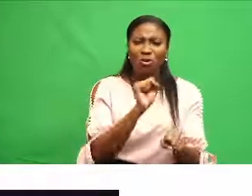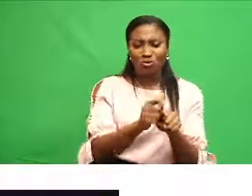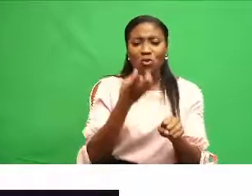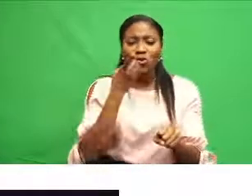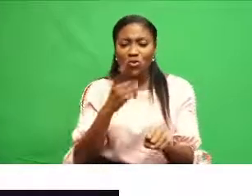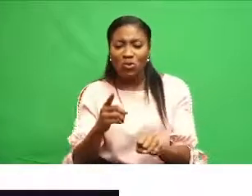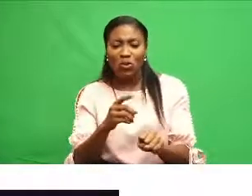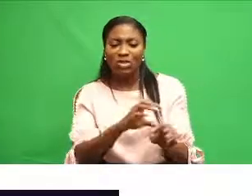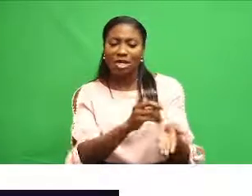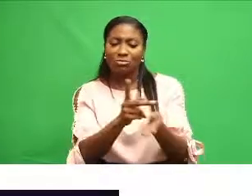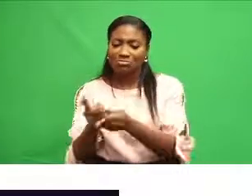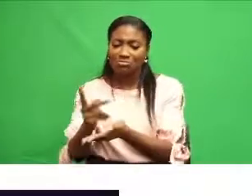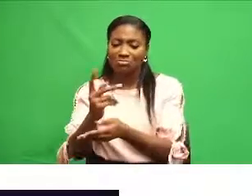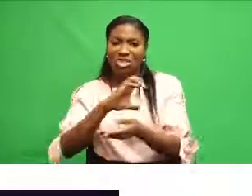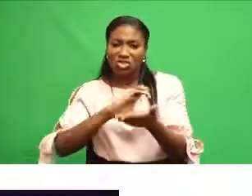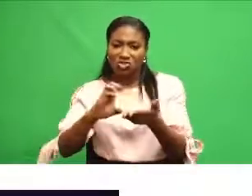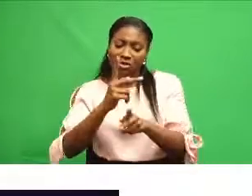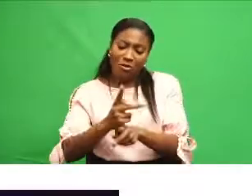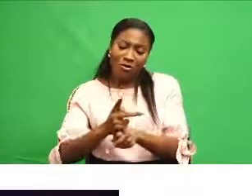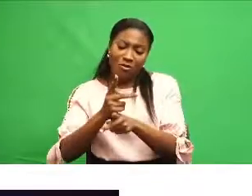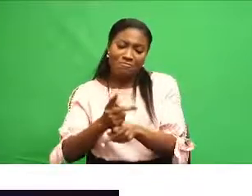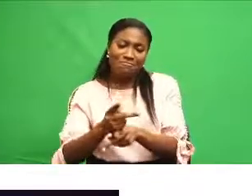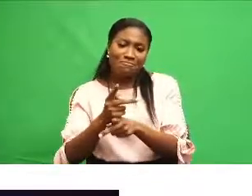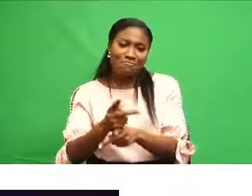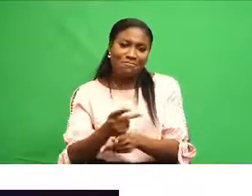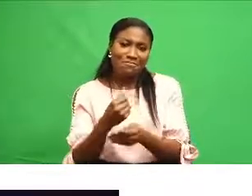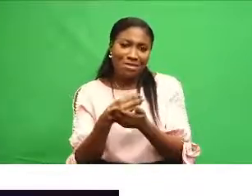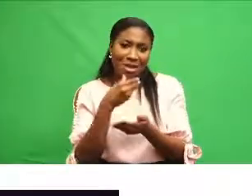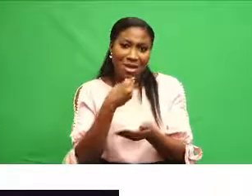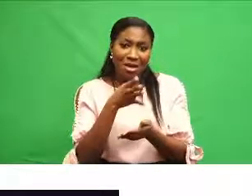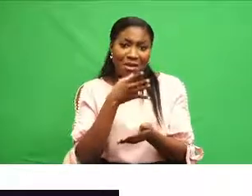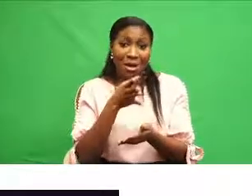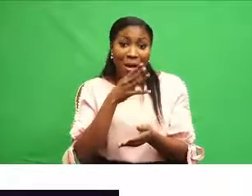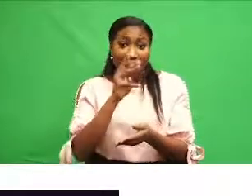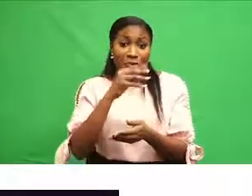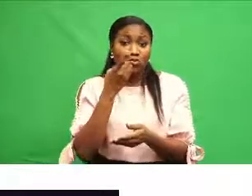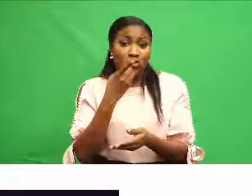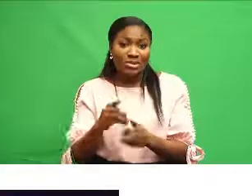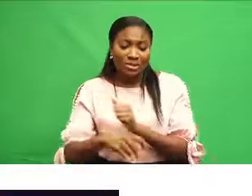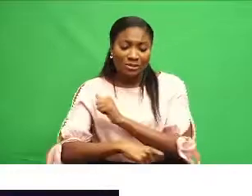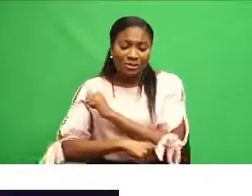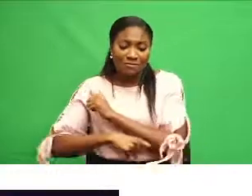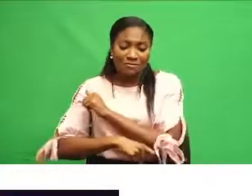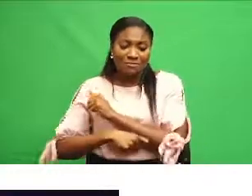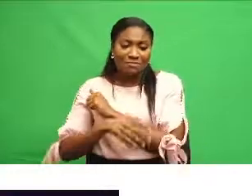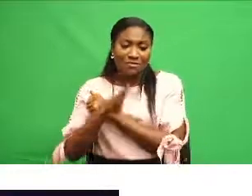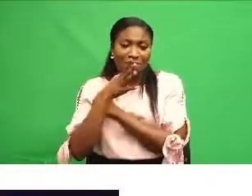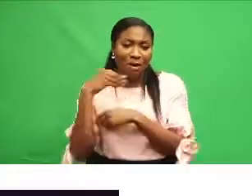to the benefit of mommy. Unfortunately, Mary is pocketing most of that money.